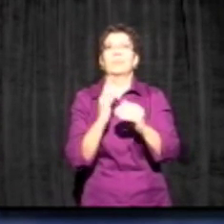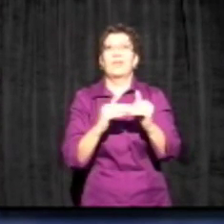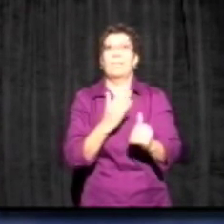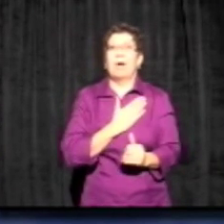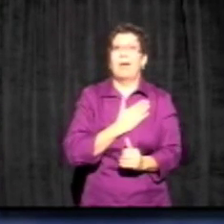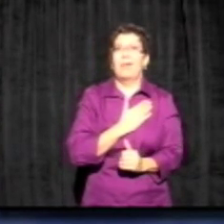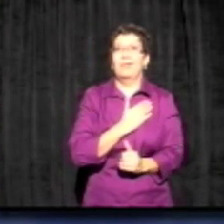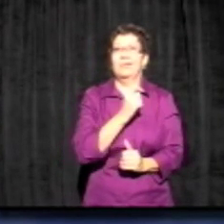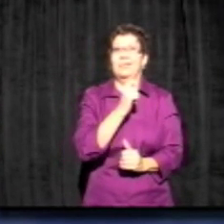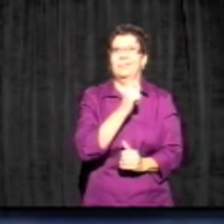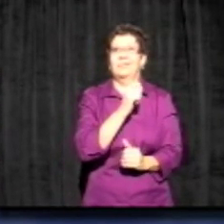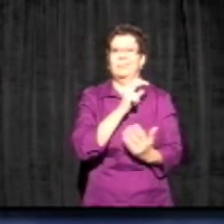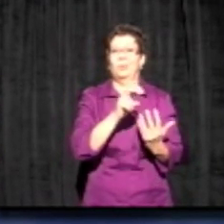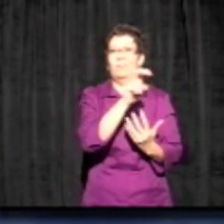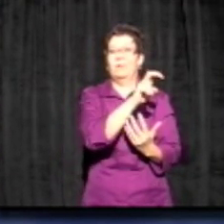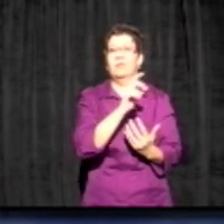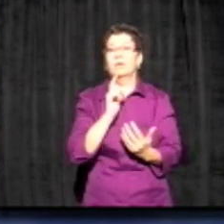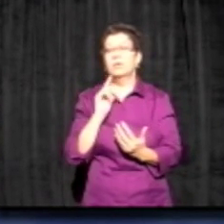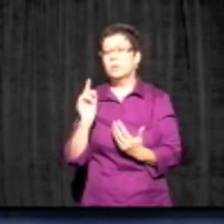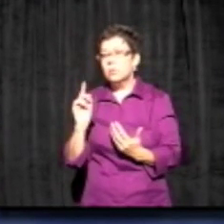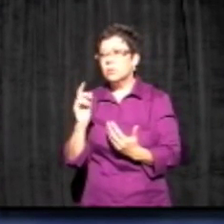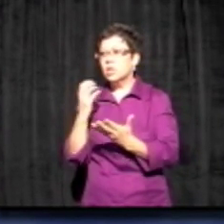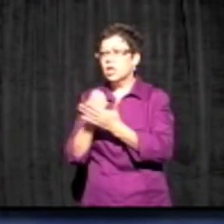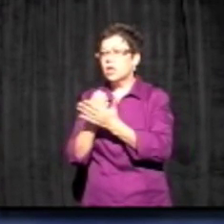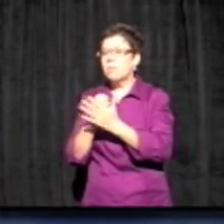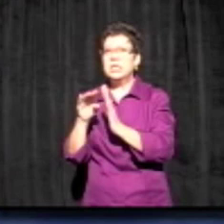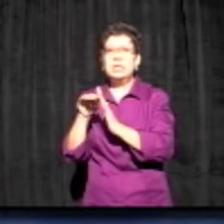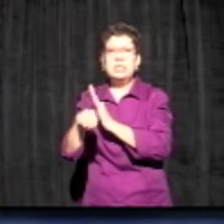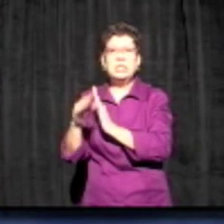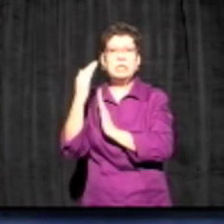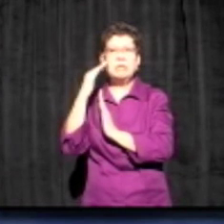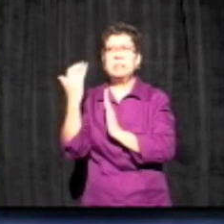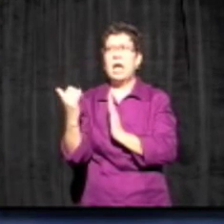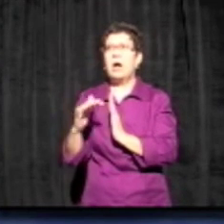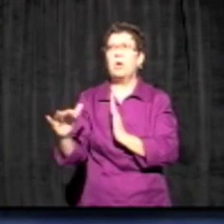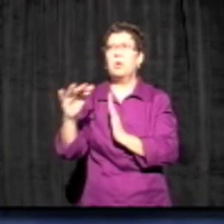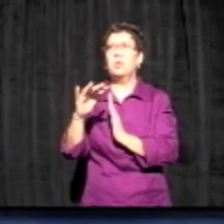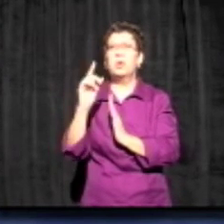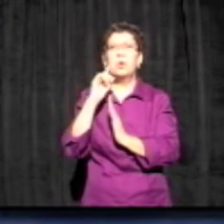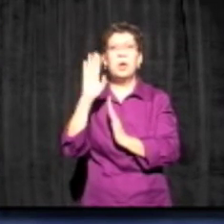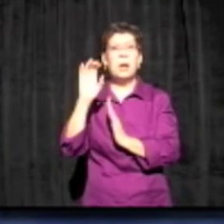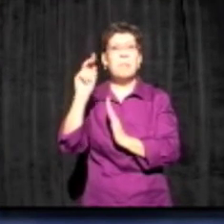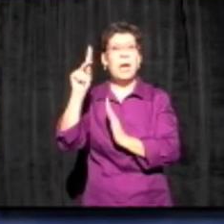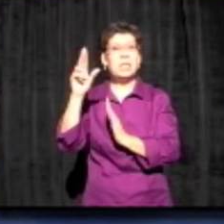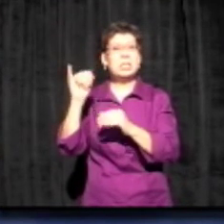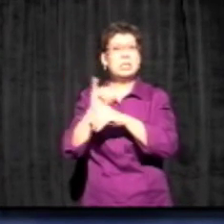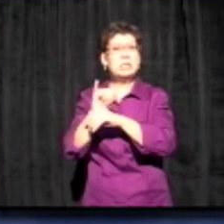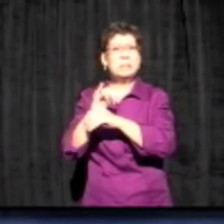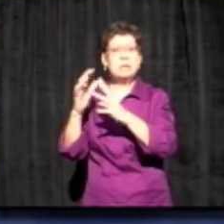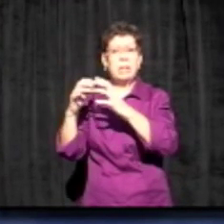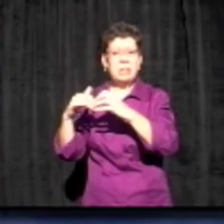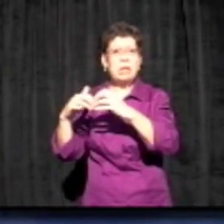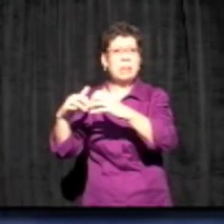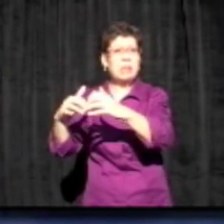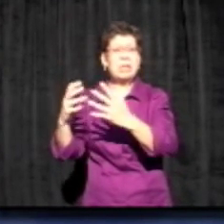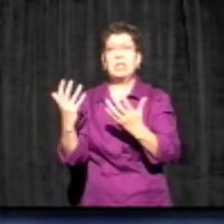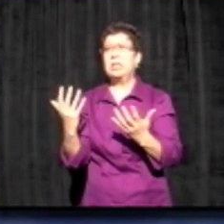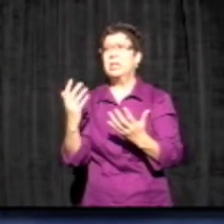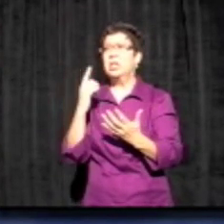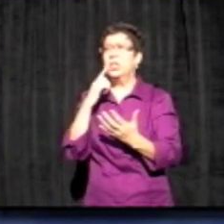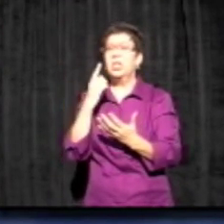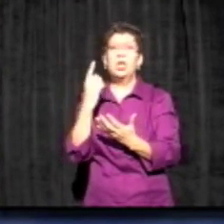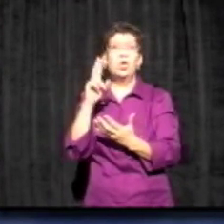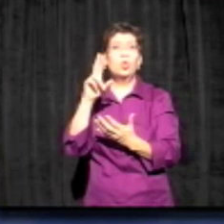the storms of the economic decline, the near failure of the banking industry, the collapse of the